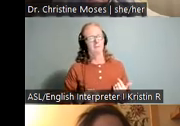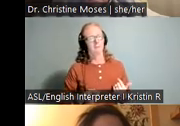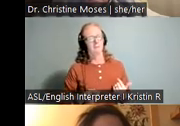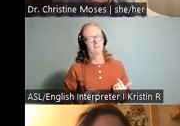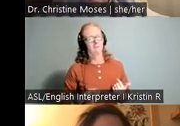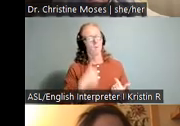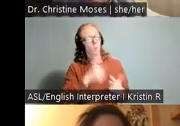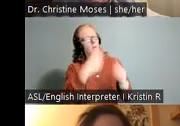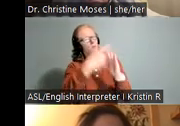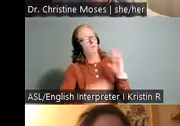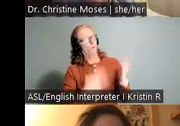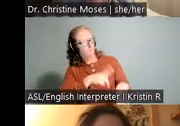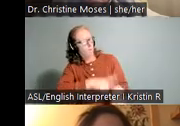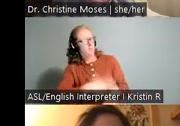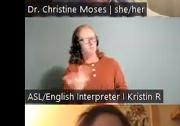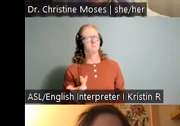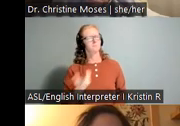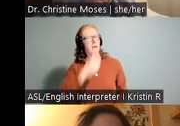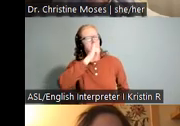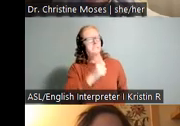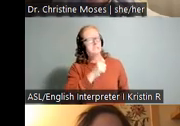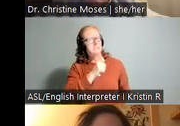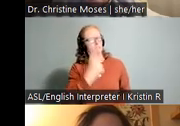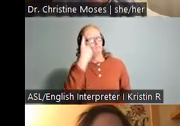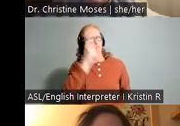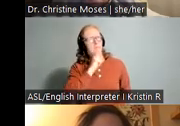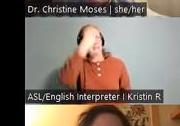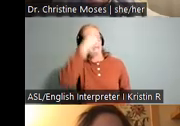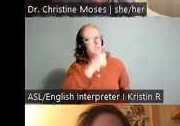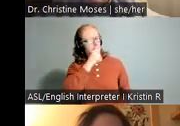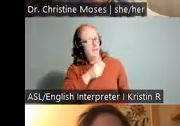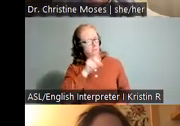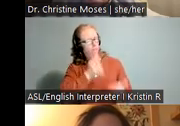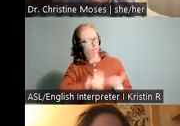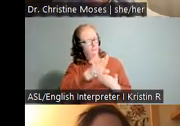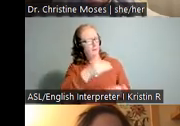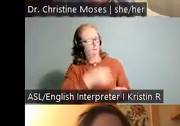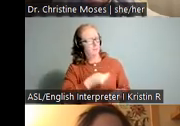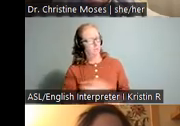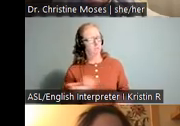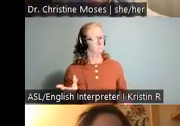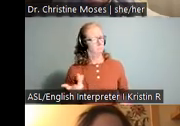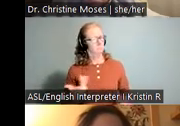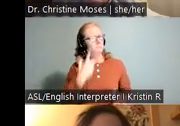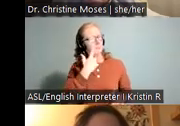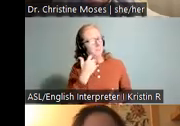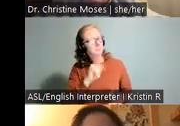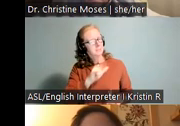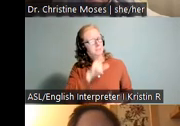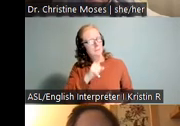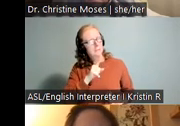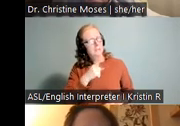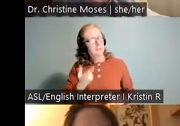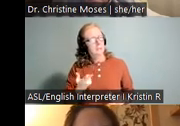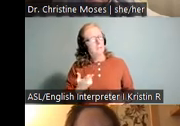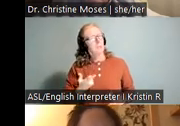I was reading that, I was like, of course, like it didn't even occur to me like that we wouldn't look at the budget, because it is such a highly,